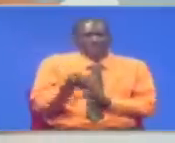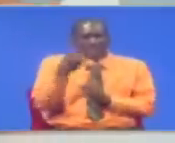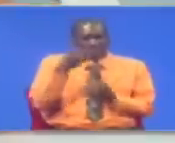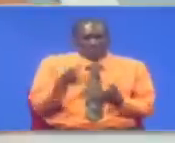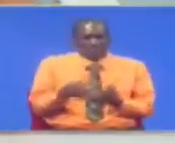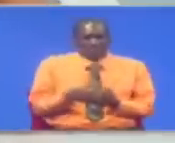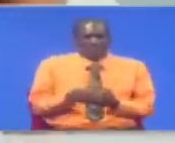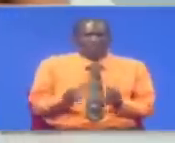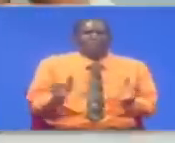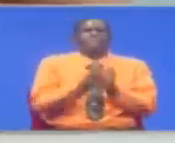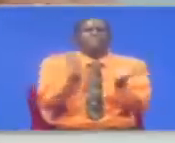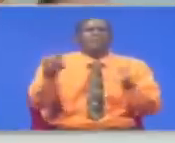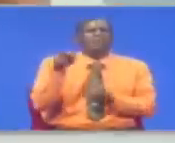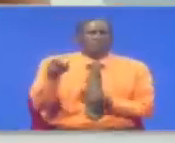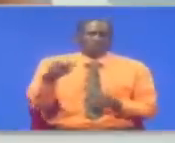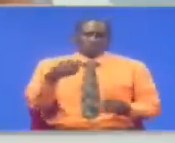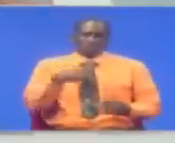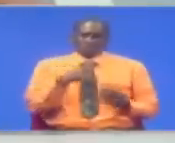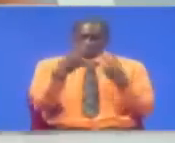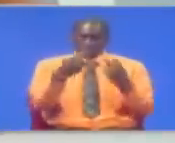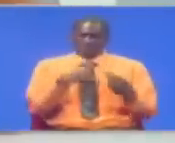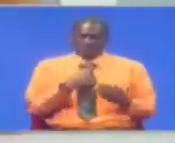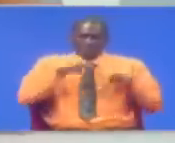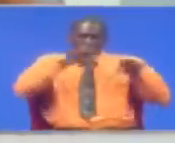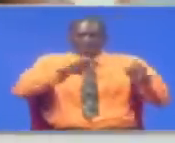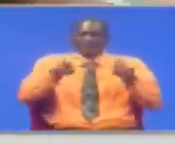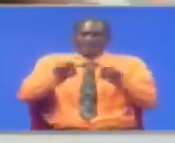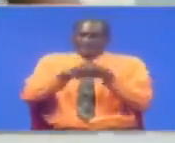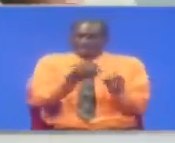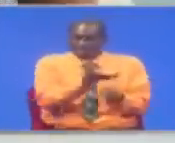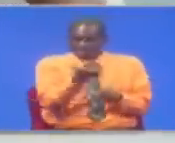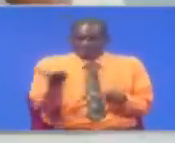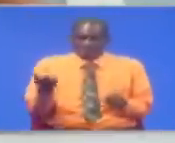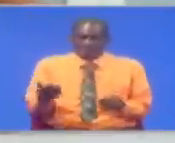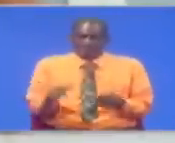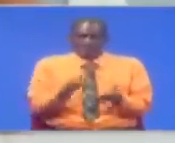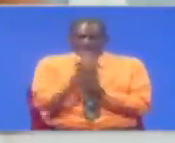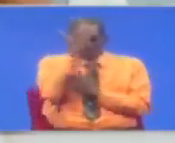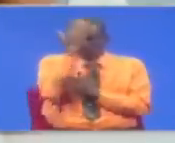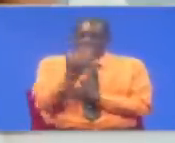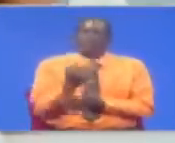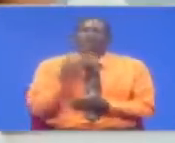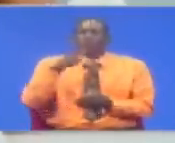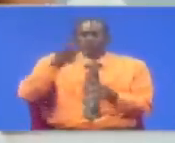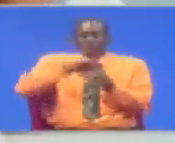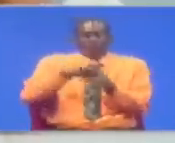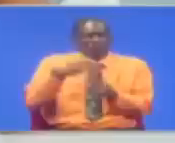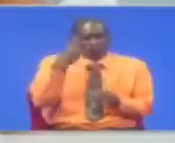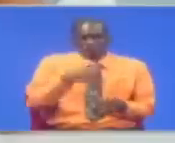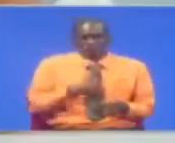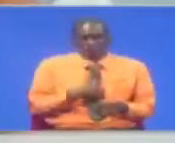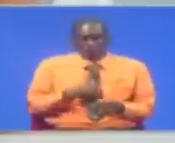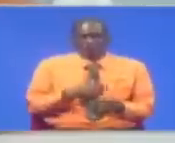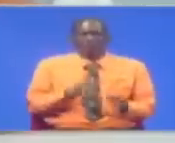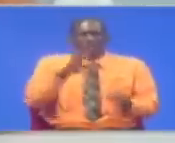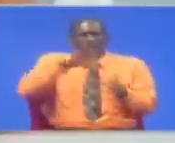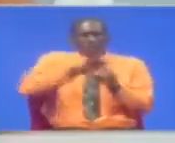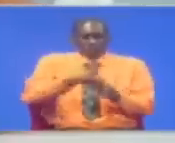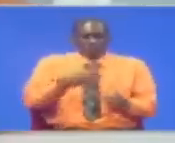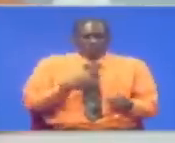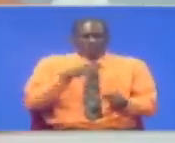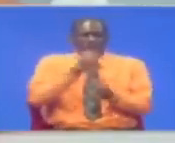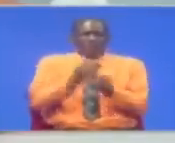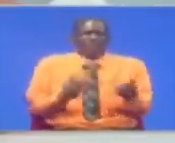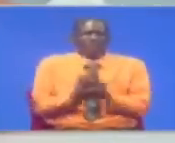Wananchi oye, mimi mnaona nateseka kama nyinyi. Na ndio kwa maana naomba kura zenu. Mimi mkinichagua nitaenshua